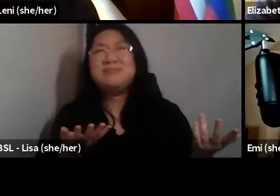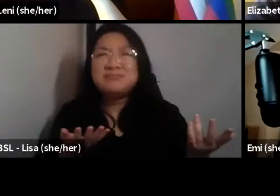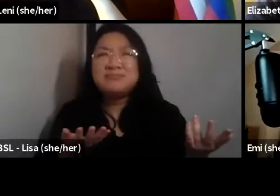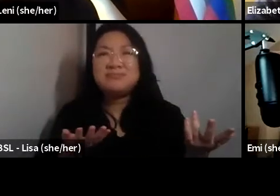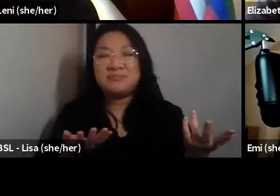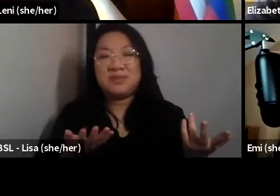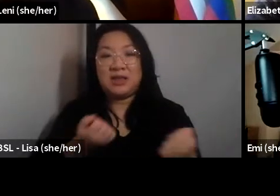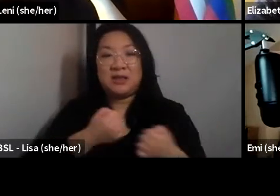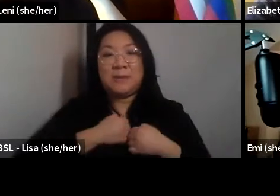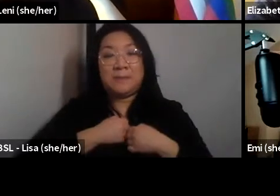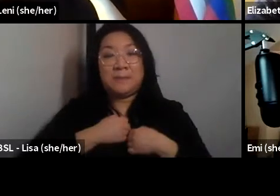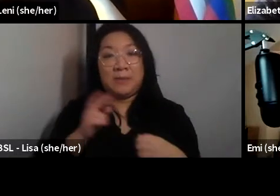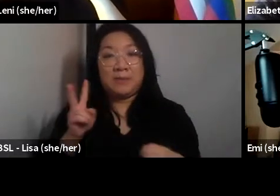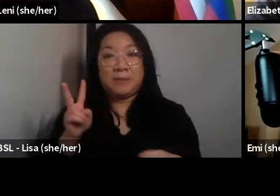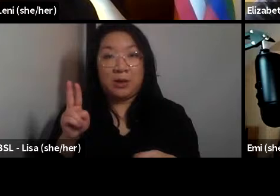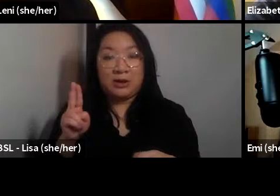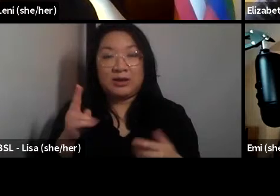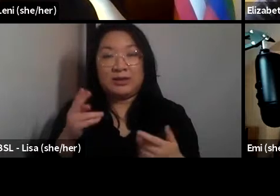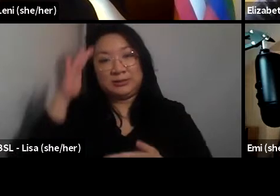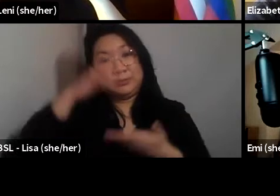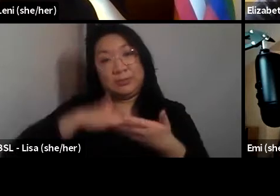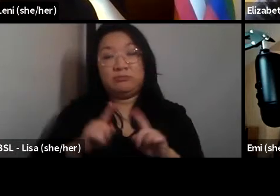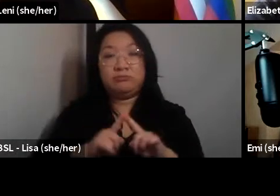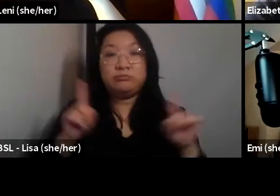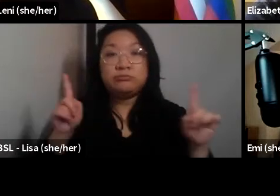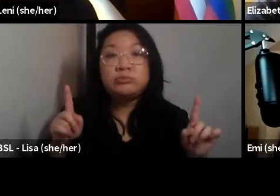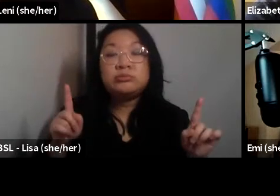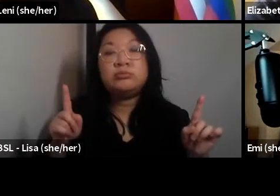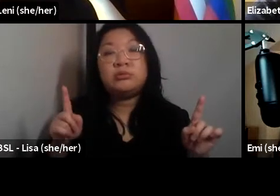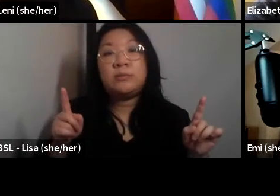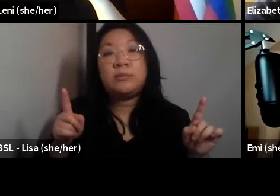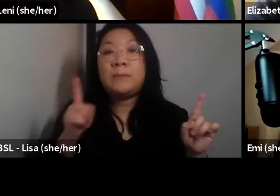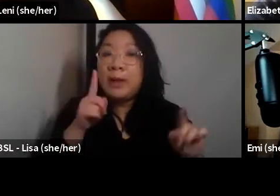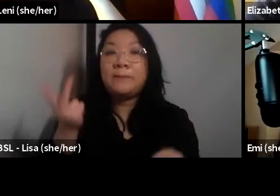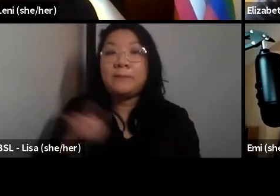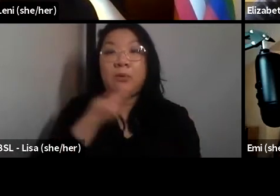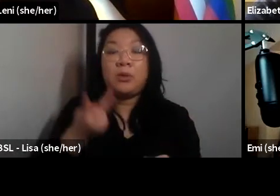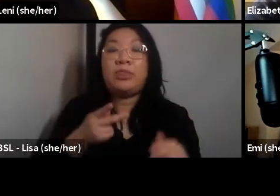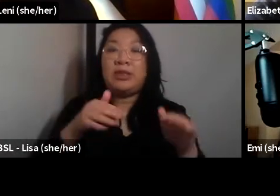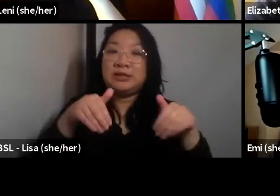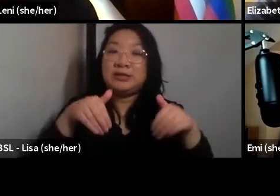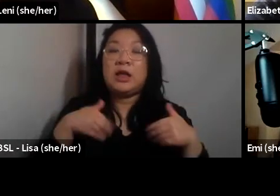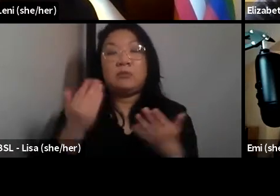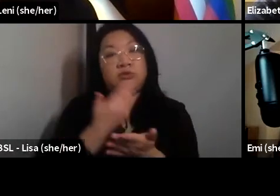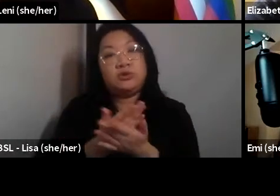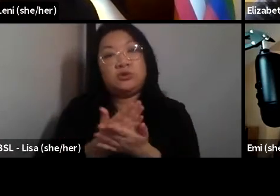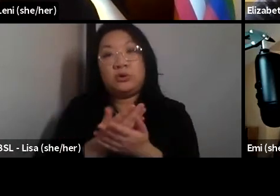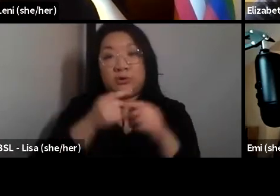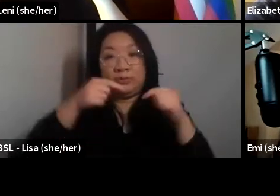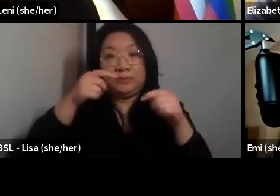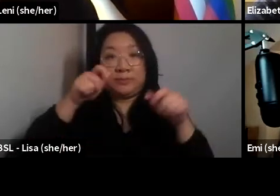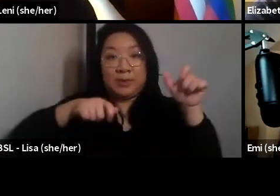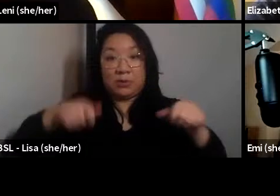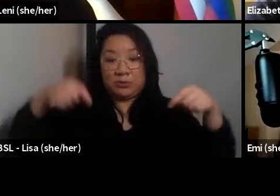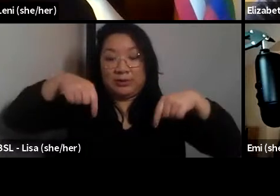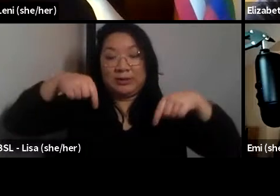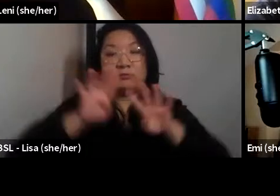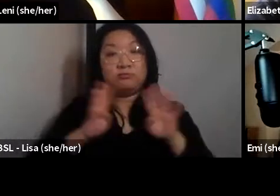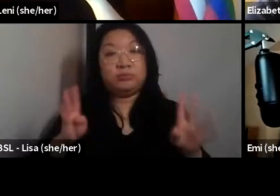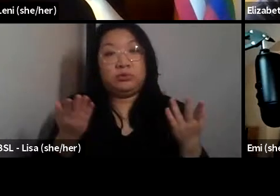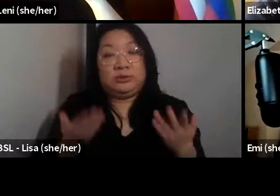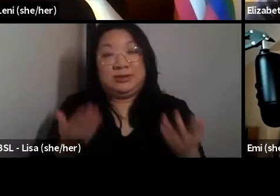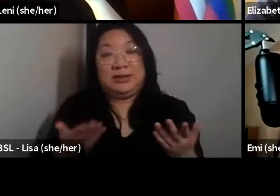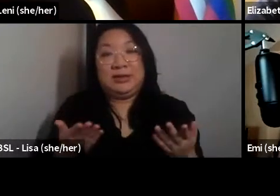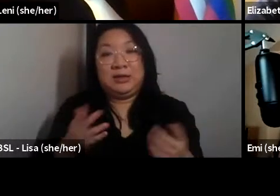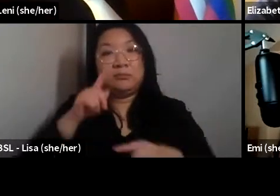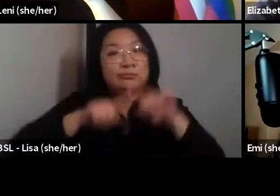my partner's experience is completely different to mine as an asexual, and I'm sure everybody else's here is. And so we need that education,